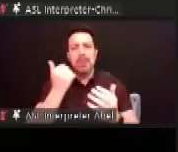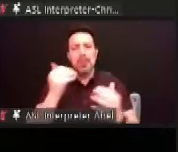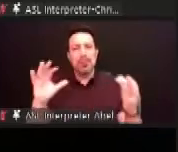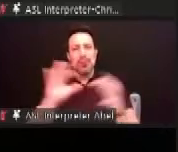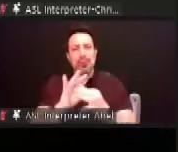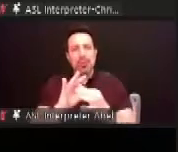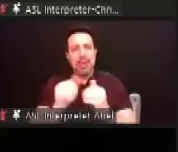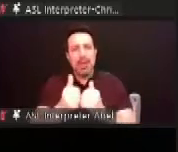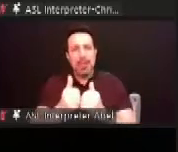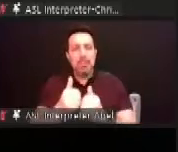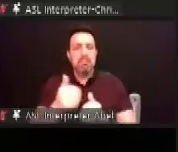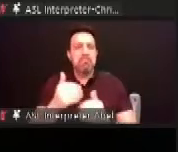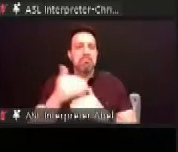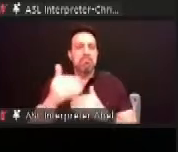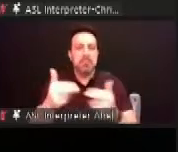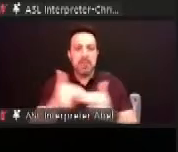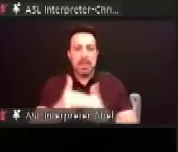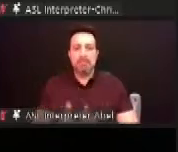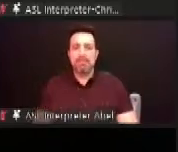slide.